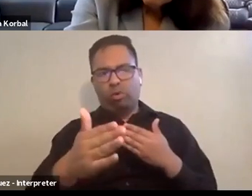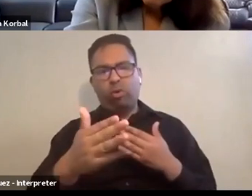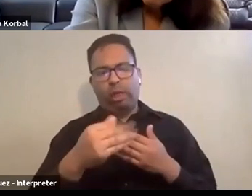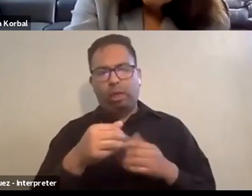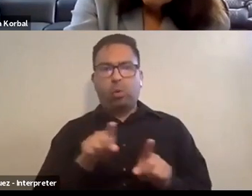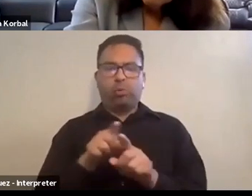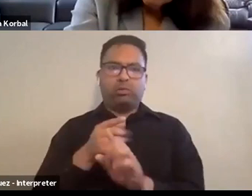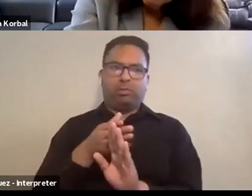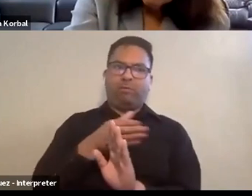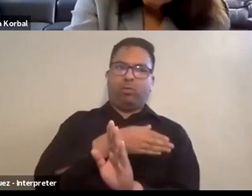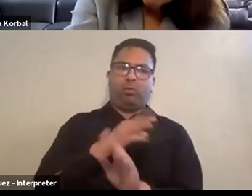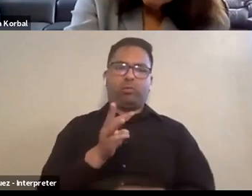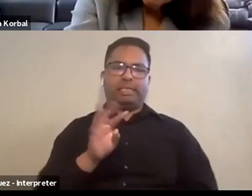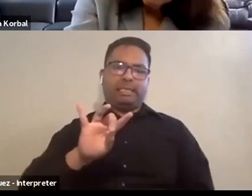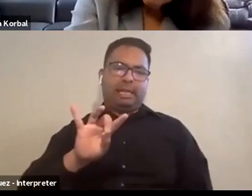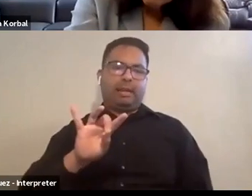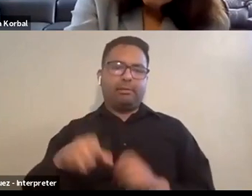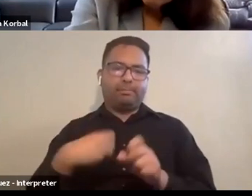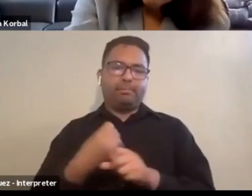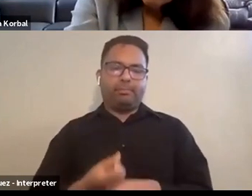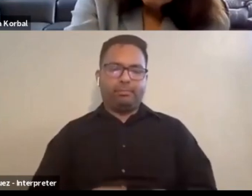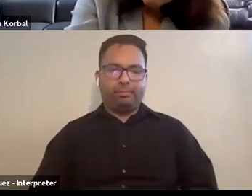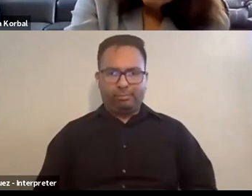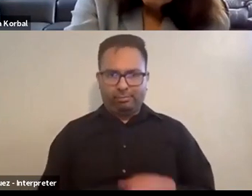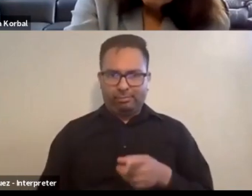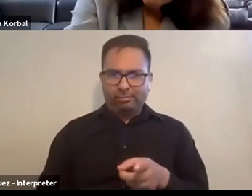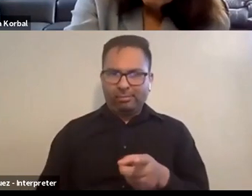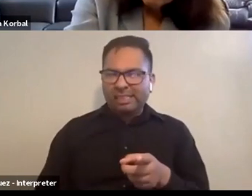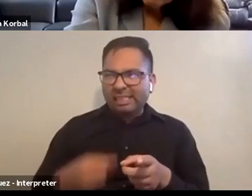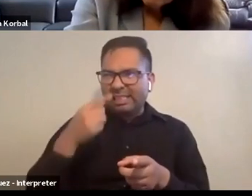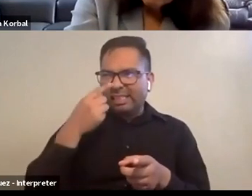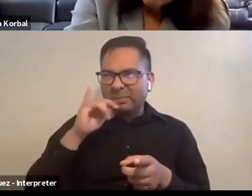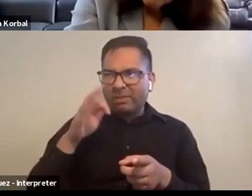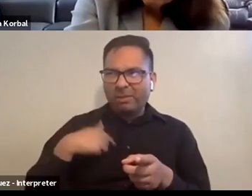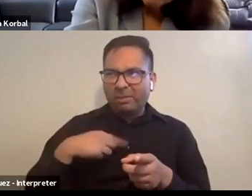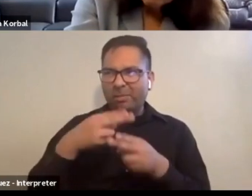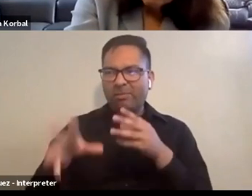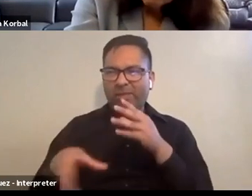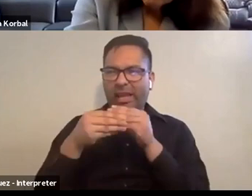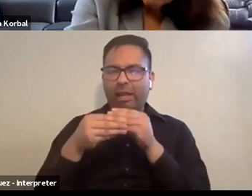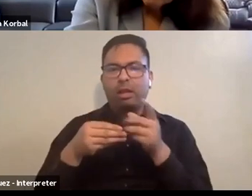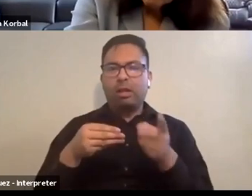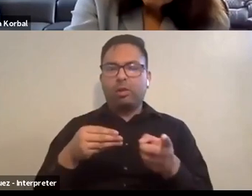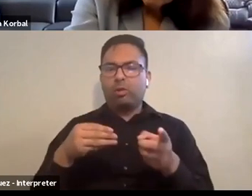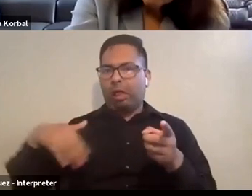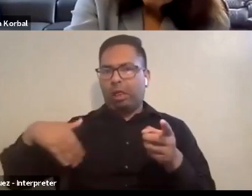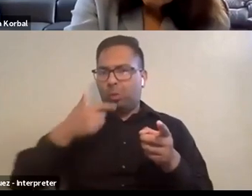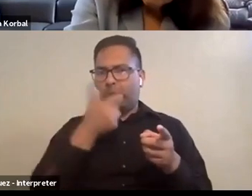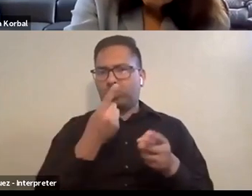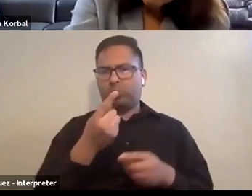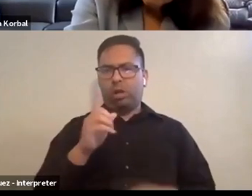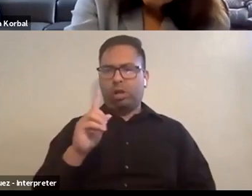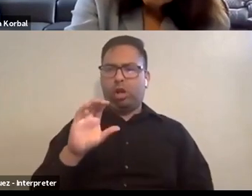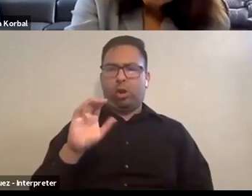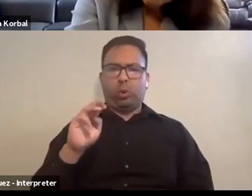right before the 68. That's great. If I could just briefly add, if you haven't watched the documentary, I put it into the